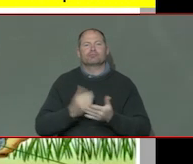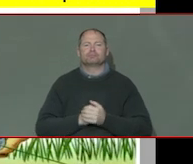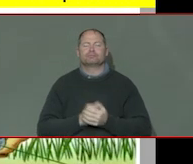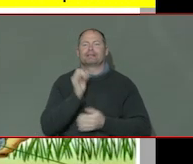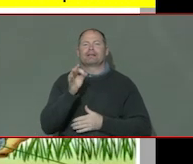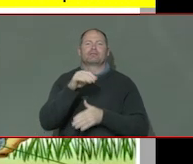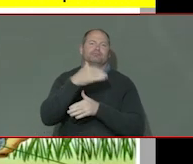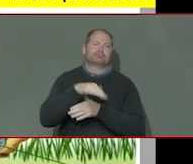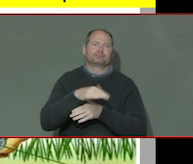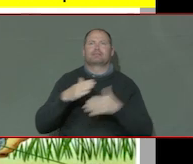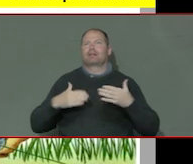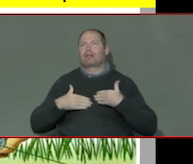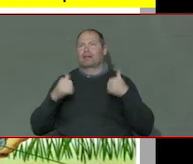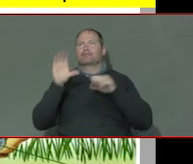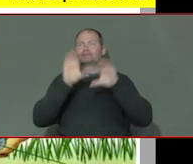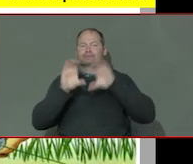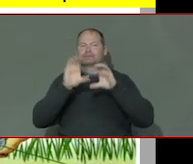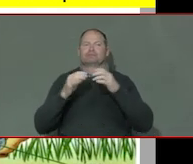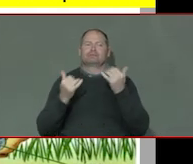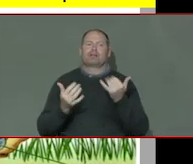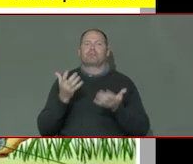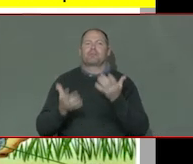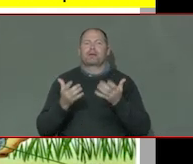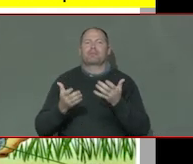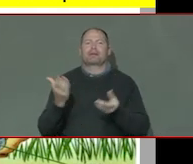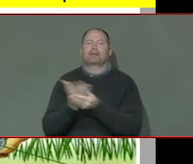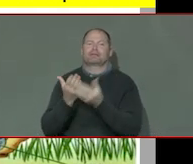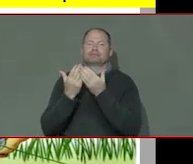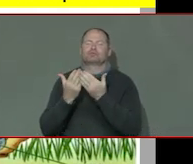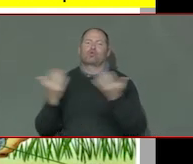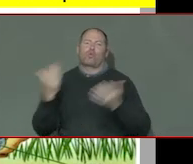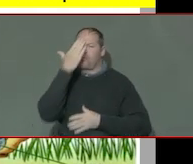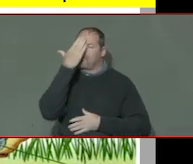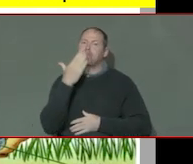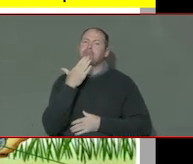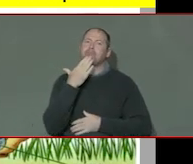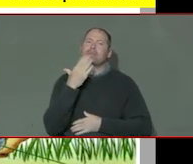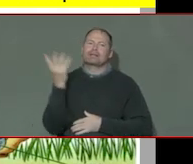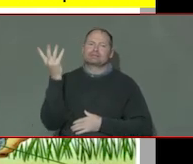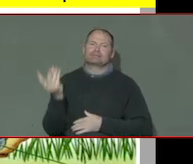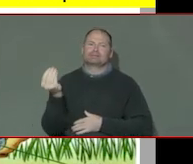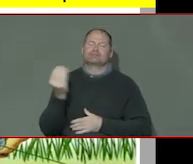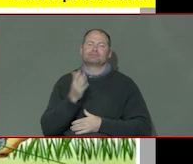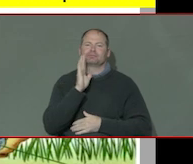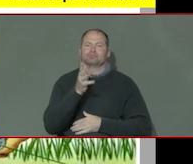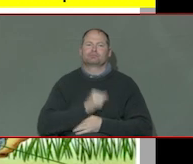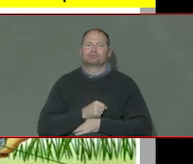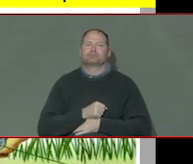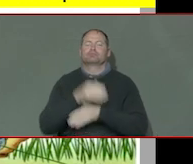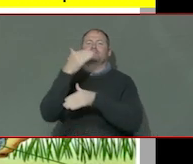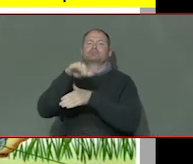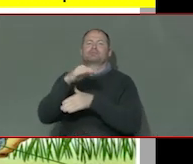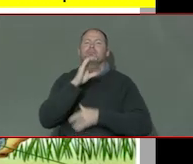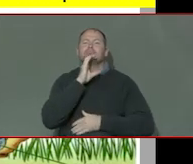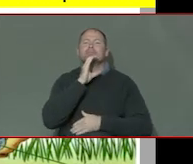life science, you know you will probably give either a case study or a picture. That's the way we work. So external is